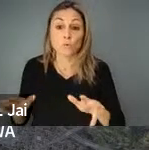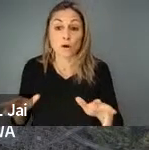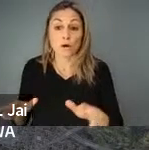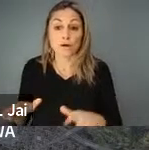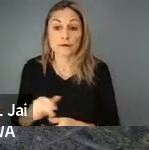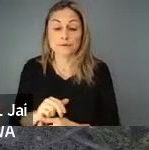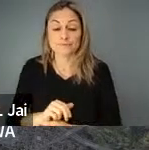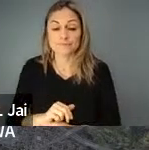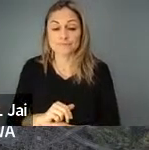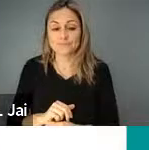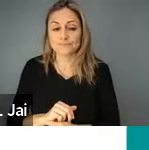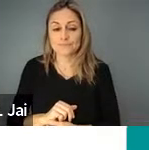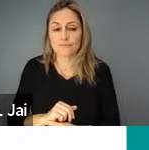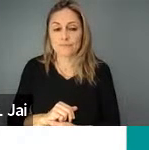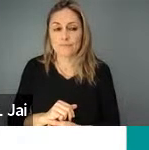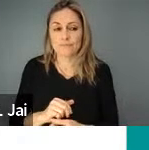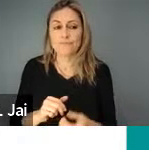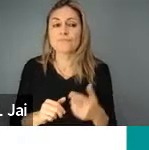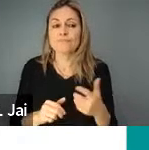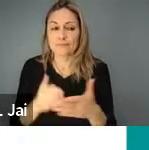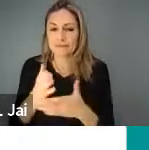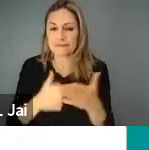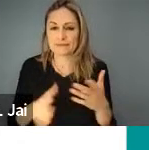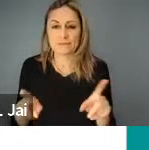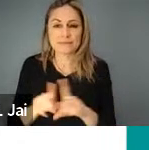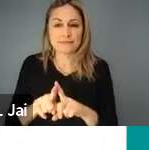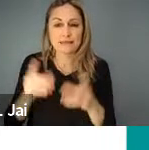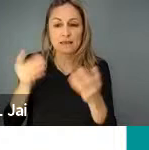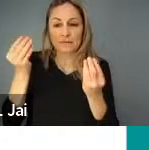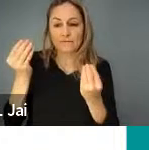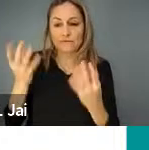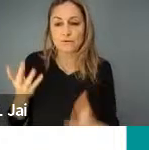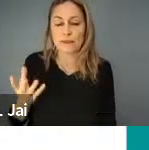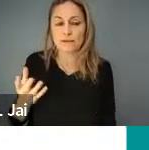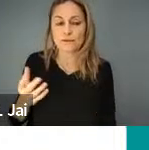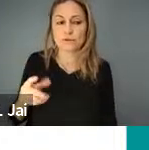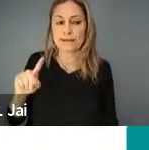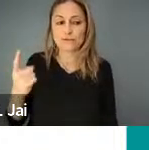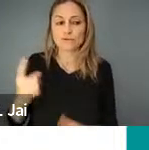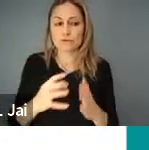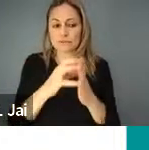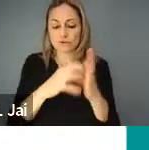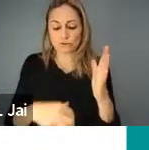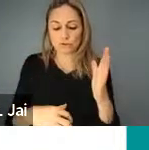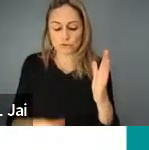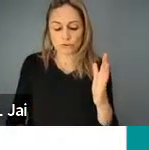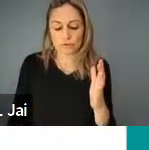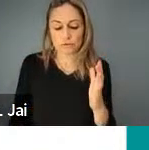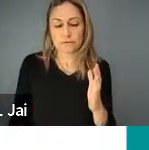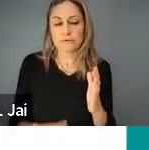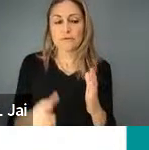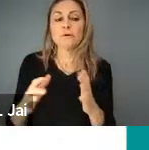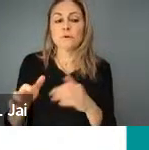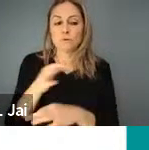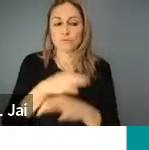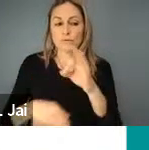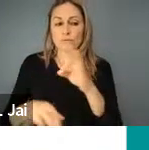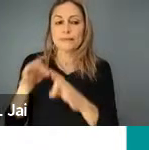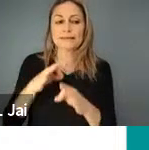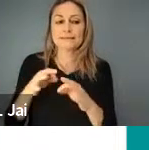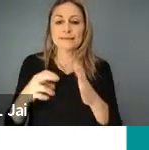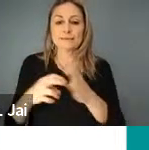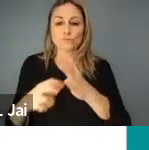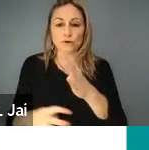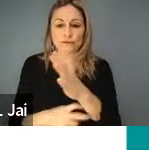If we go to the next slide, we have some of the same information. It's just in text format, but again, we're replacing bridges